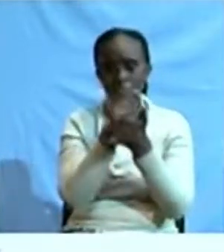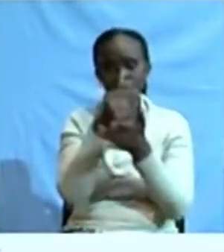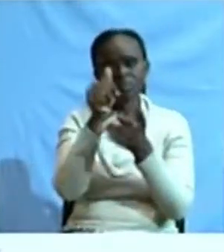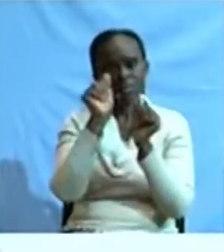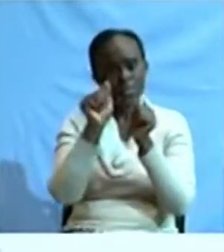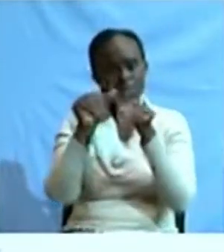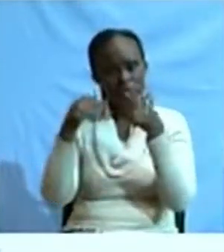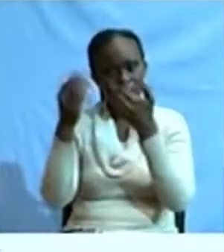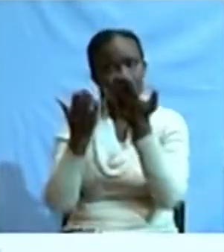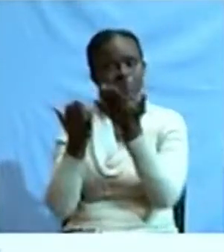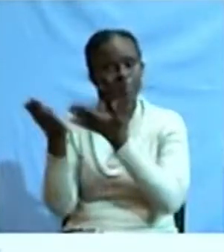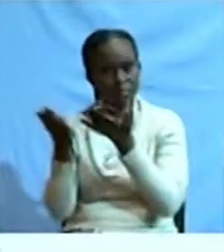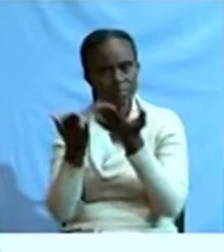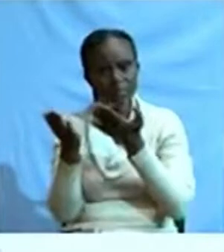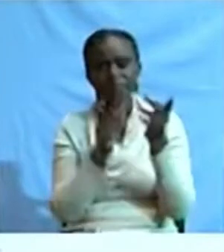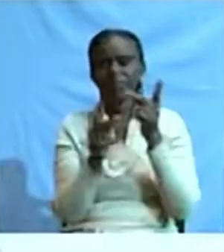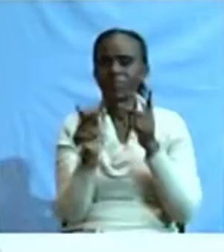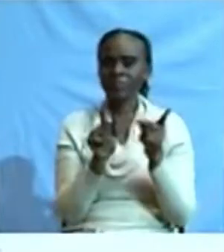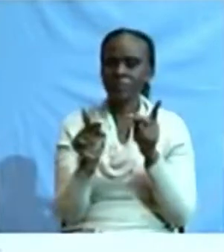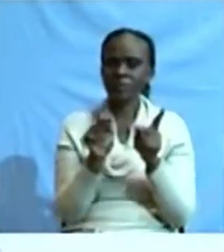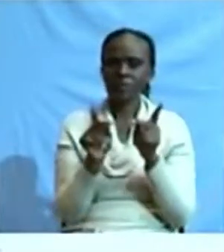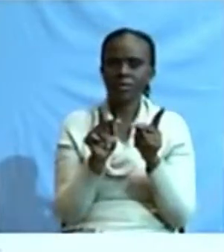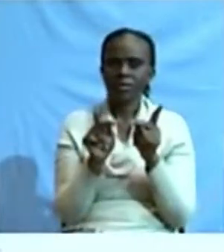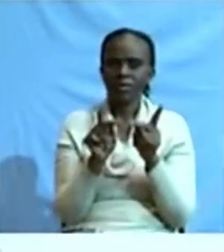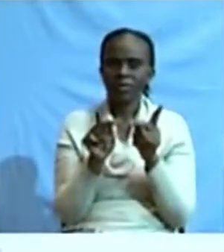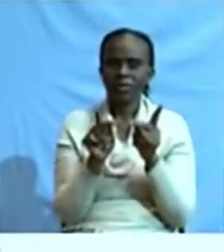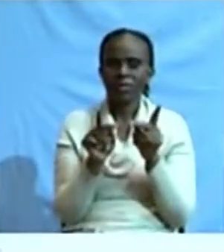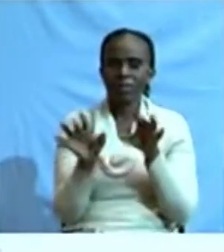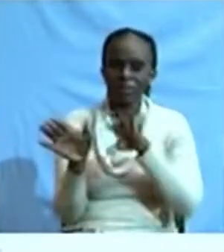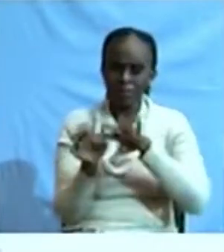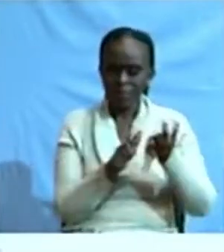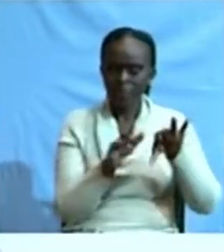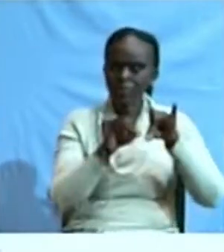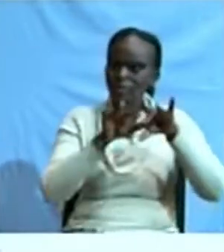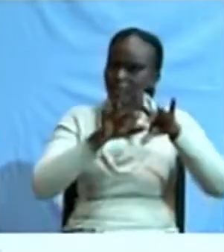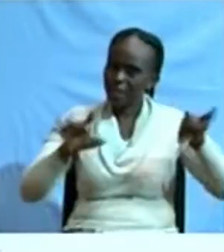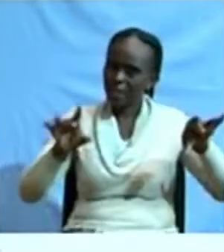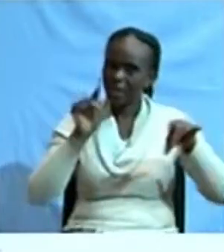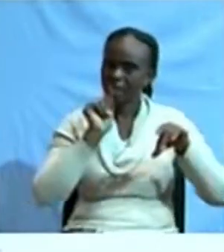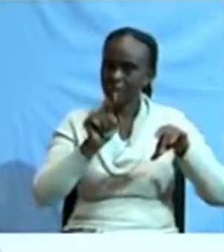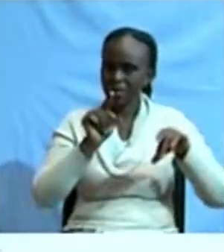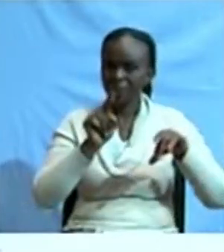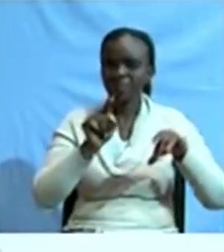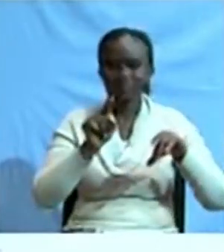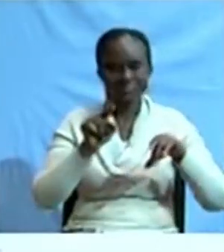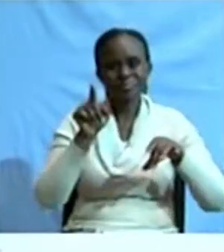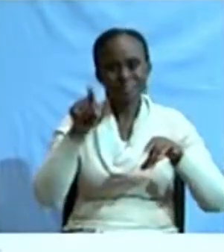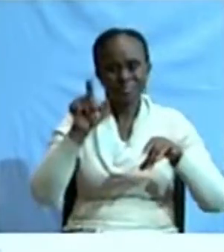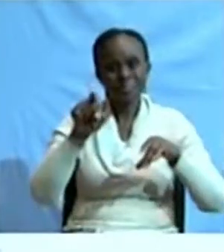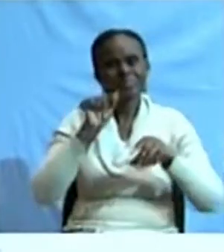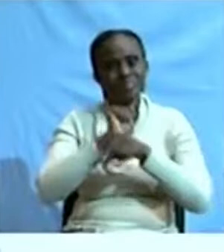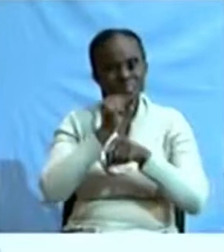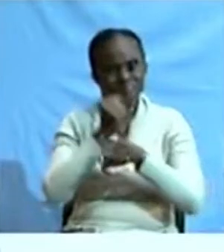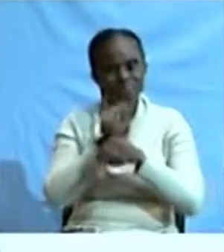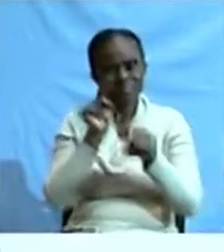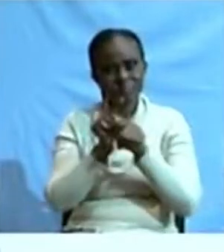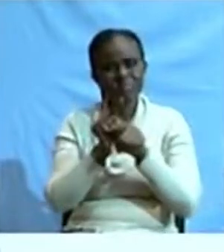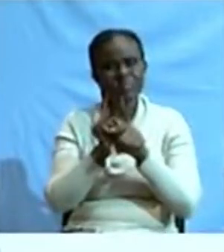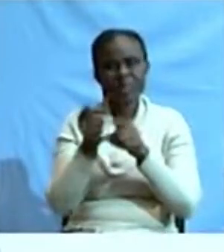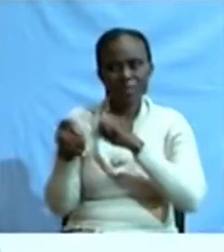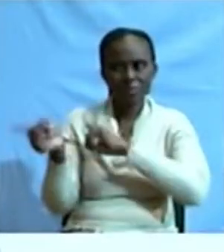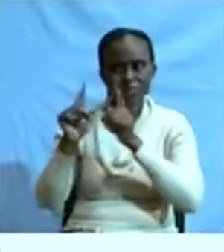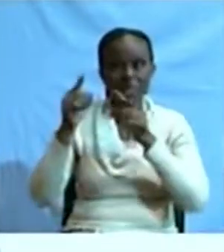can offer tax to the people. Yeah, in terms of land rates, really, you really need to examine it, because even getting bailiffs, you spend